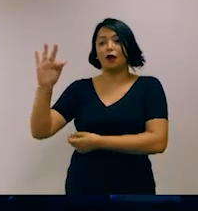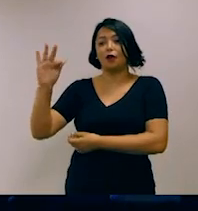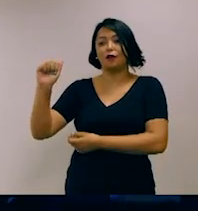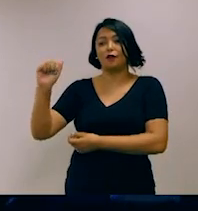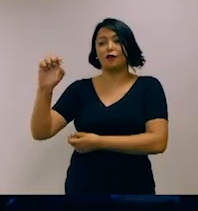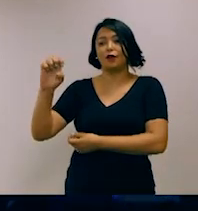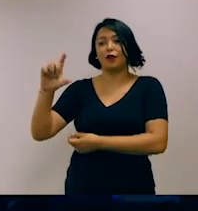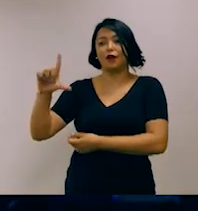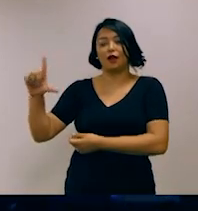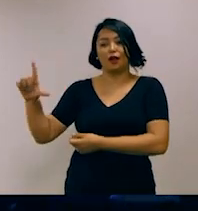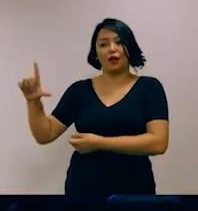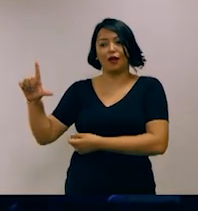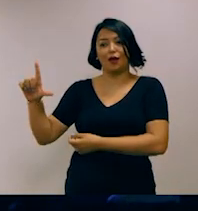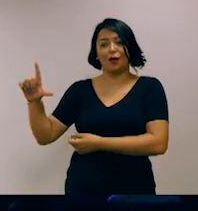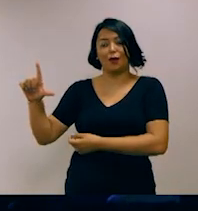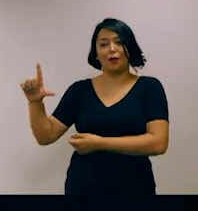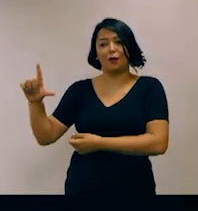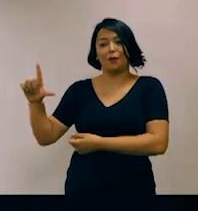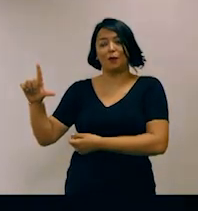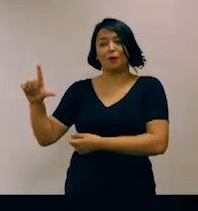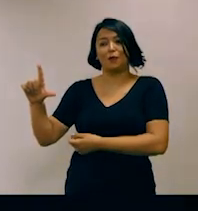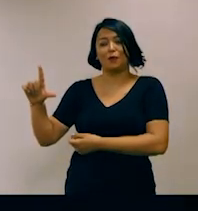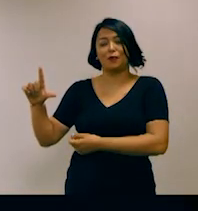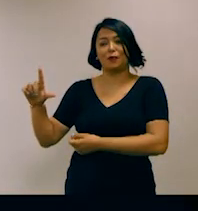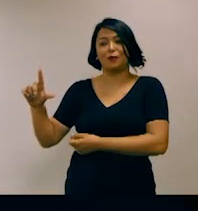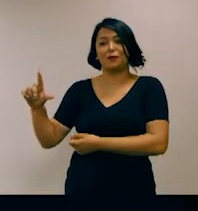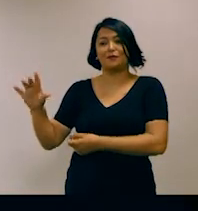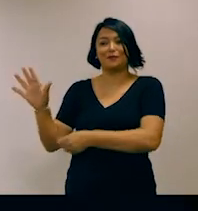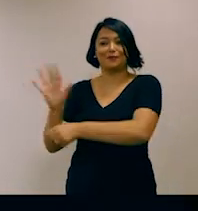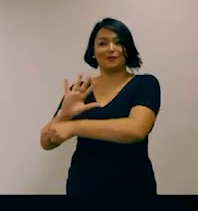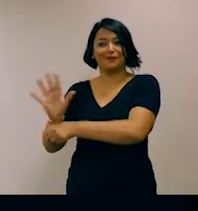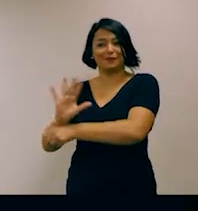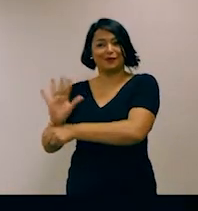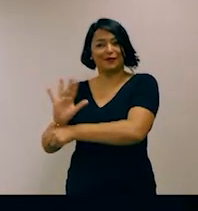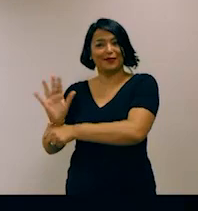Now, Rafael Castilho de Sá from the